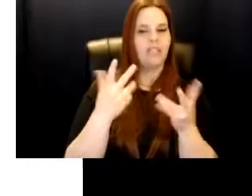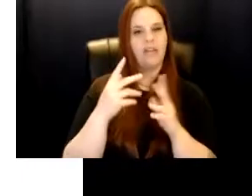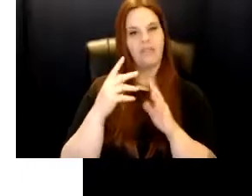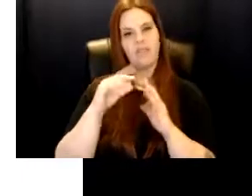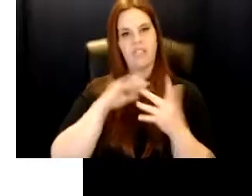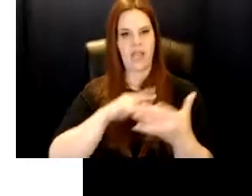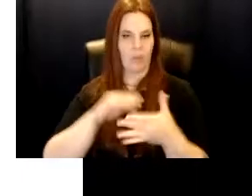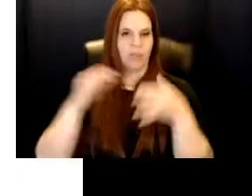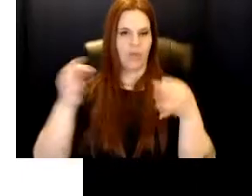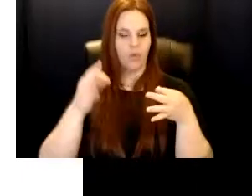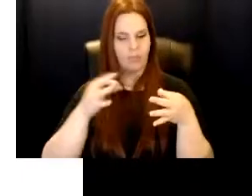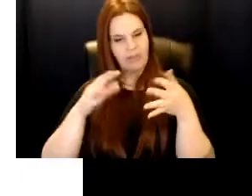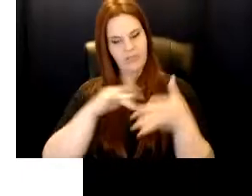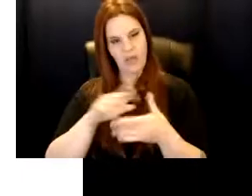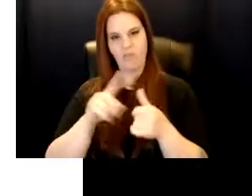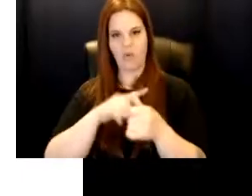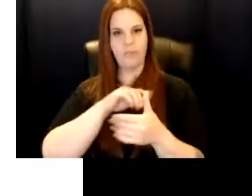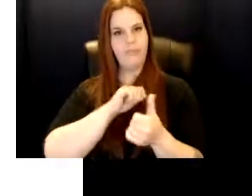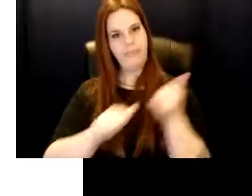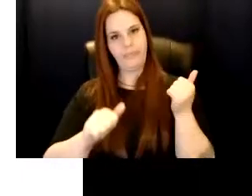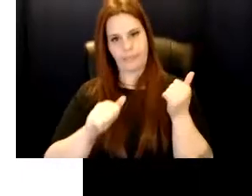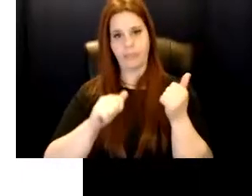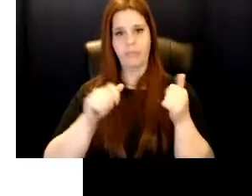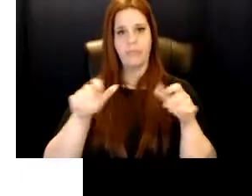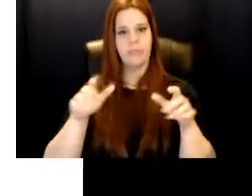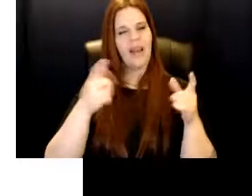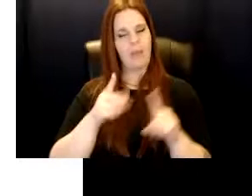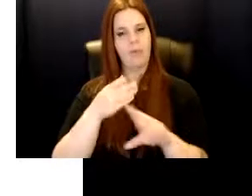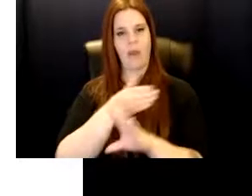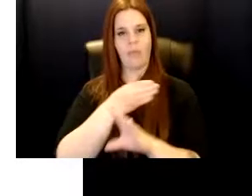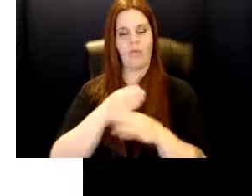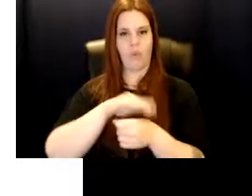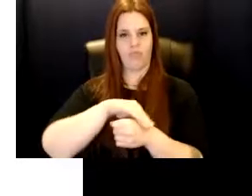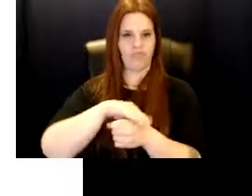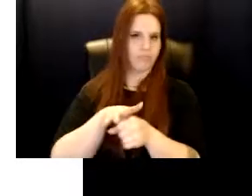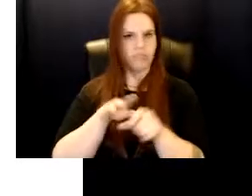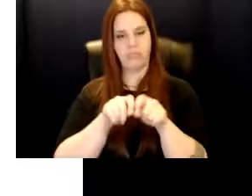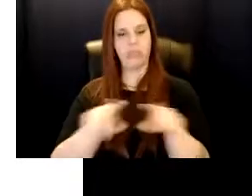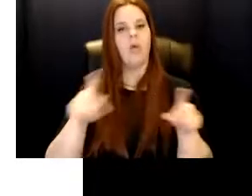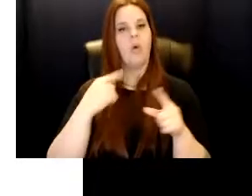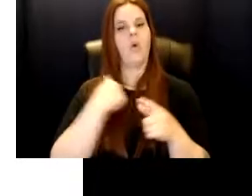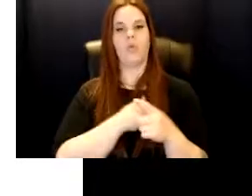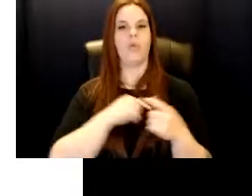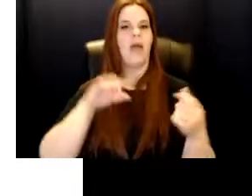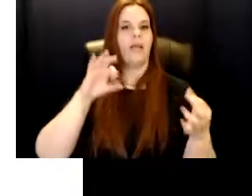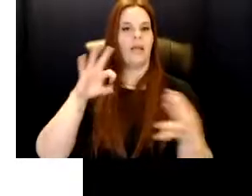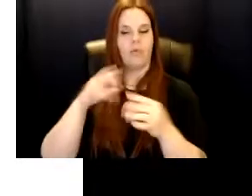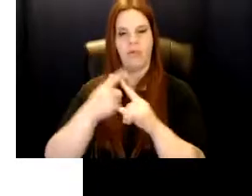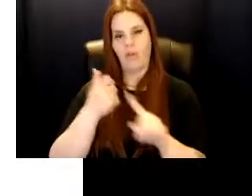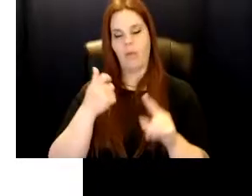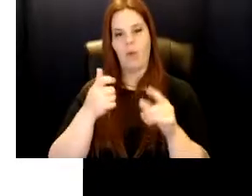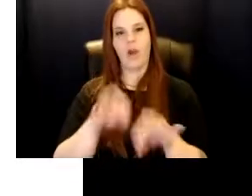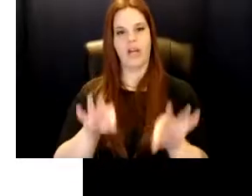study, a first pass. It was conducted right before the pandemic. We had wonderful input from our key stakeholder,